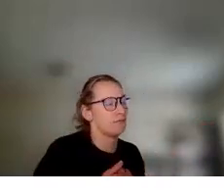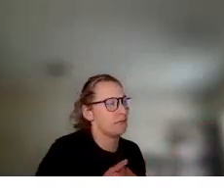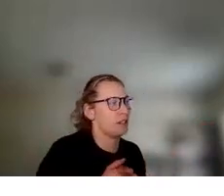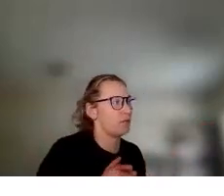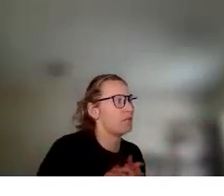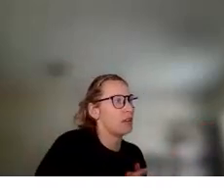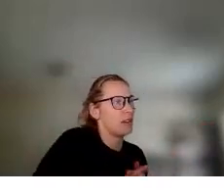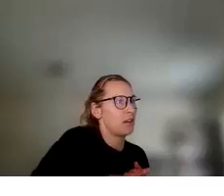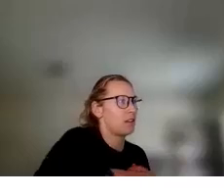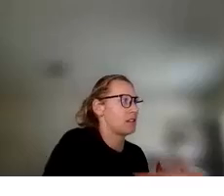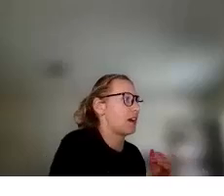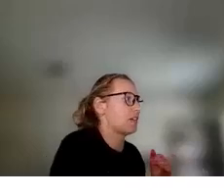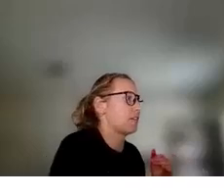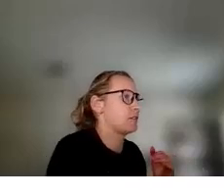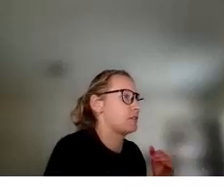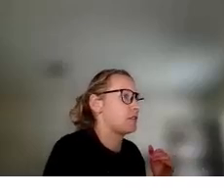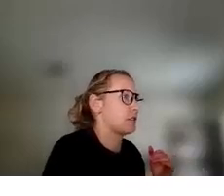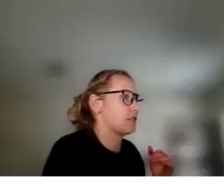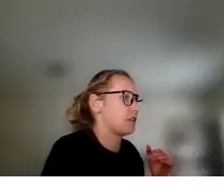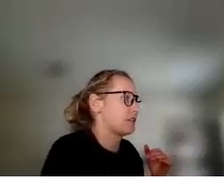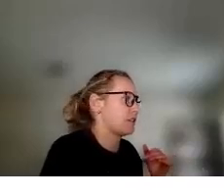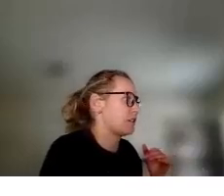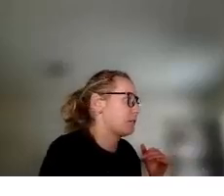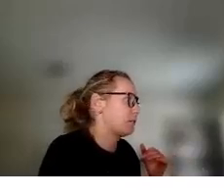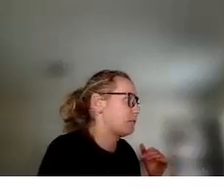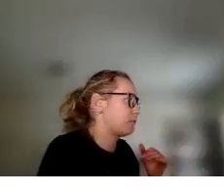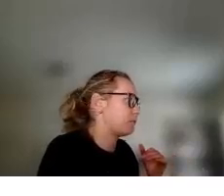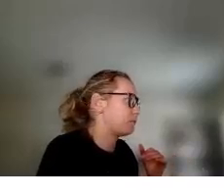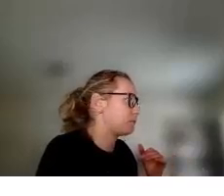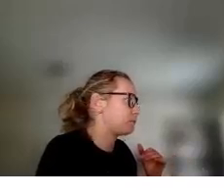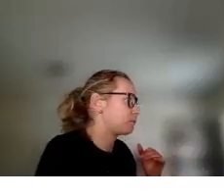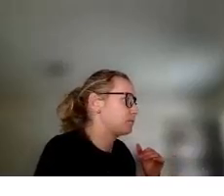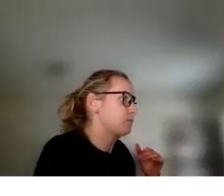and if they, desire those services.